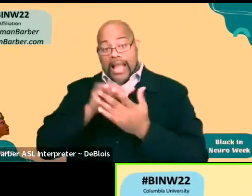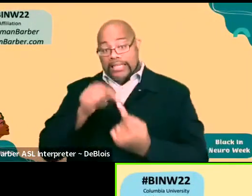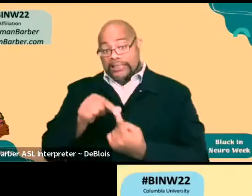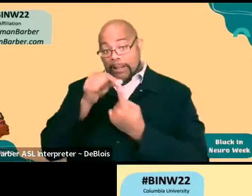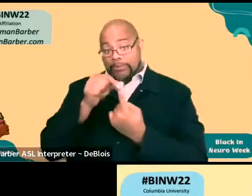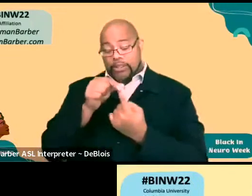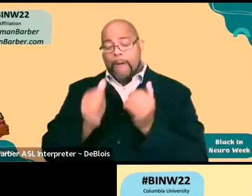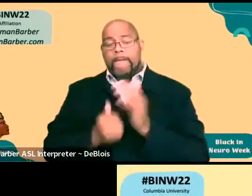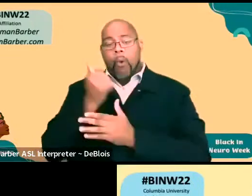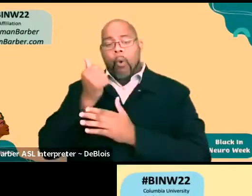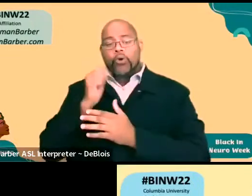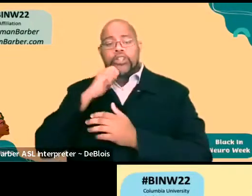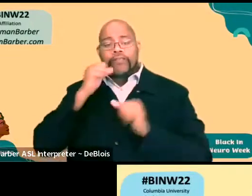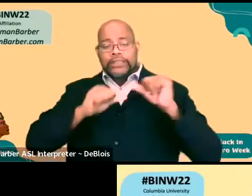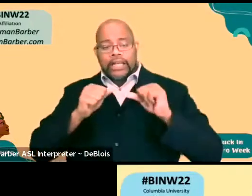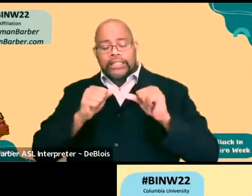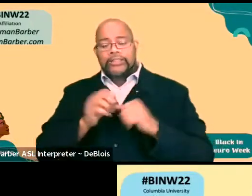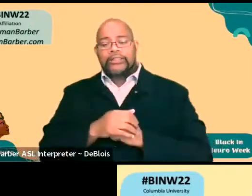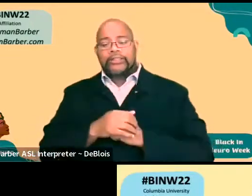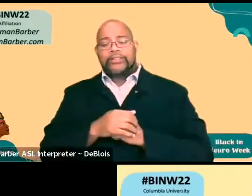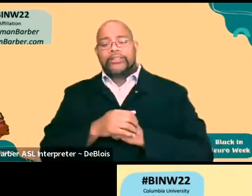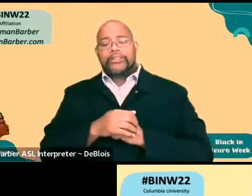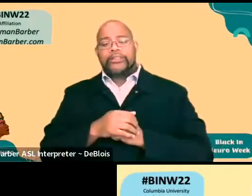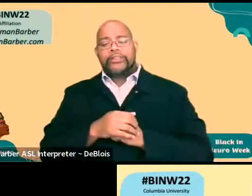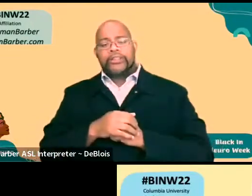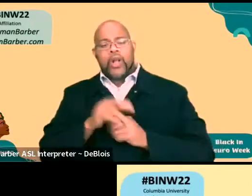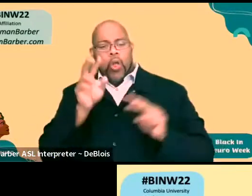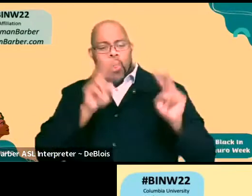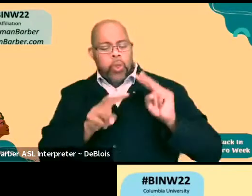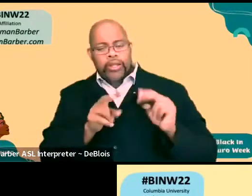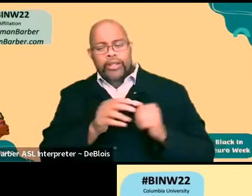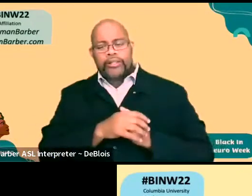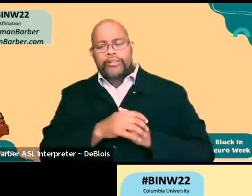exception, most of the neuroscience enterprise is looking